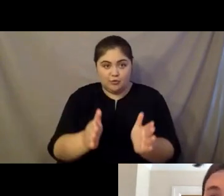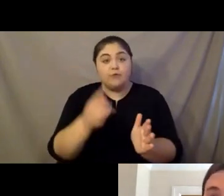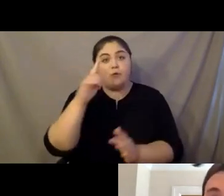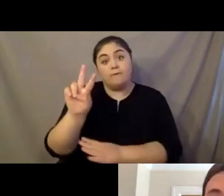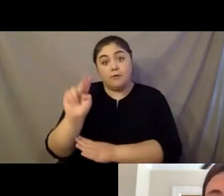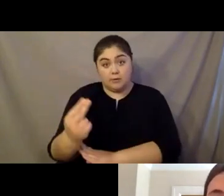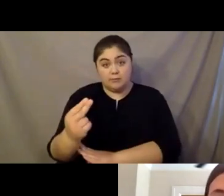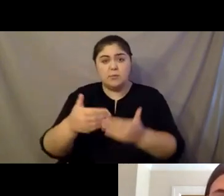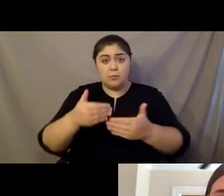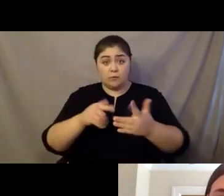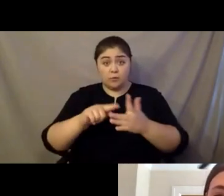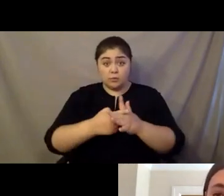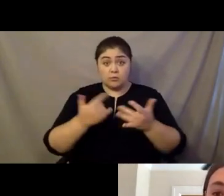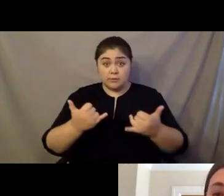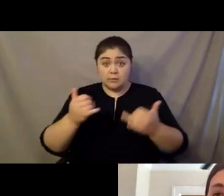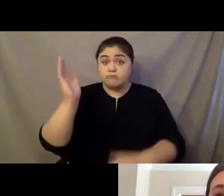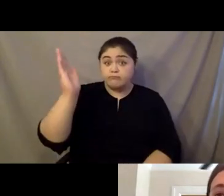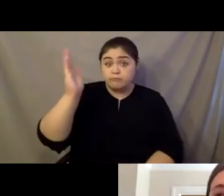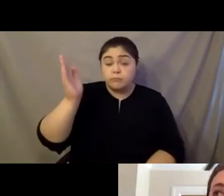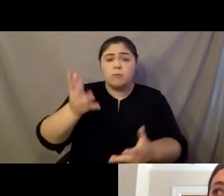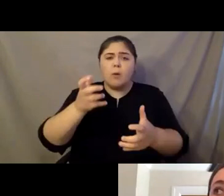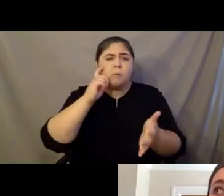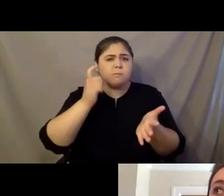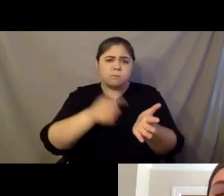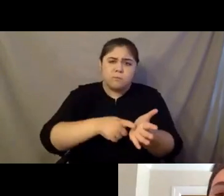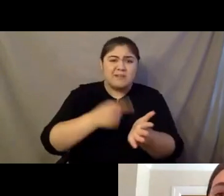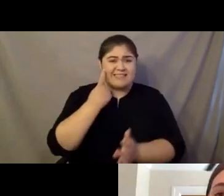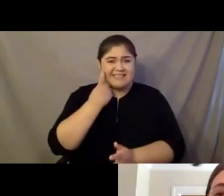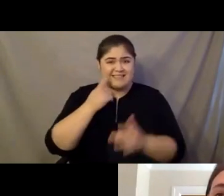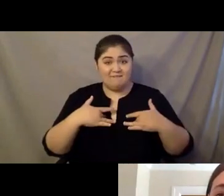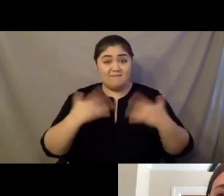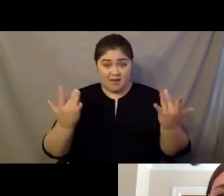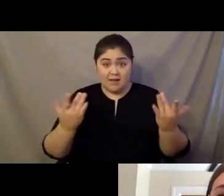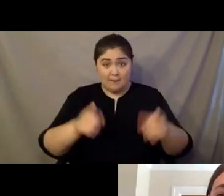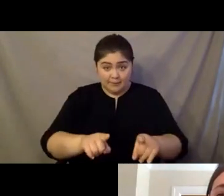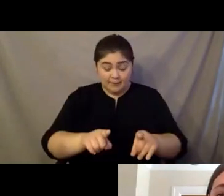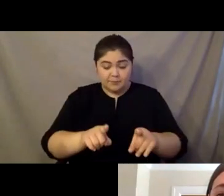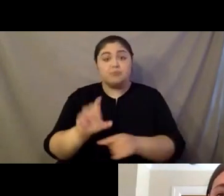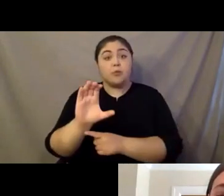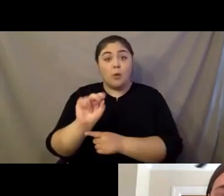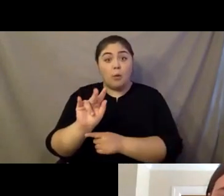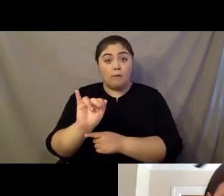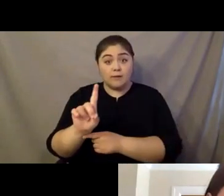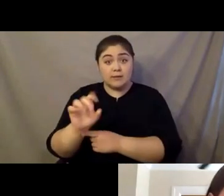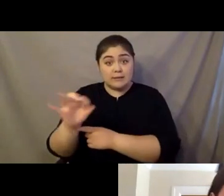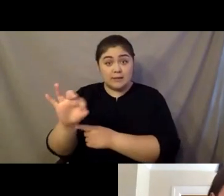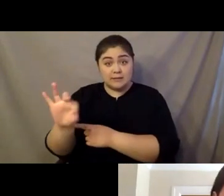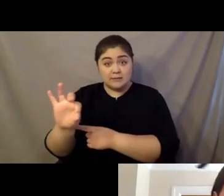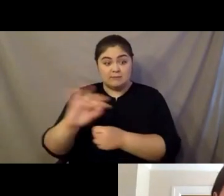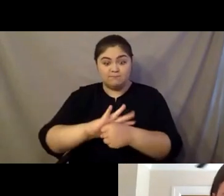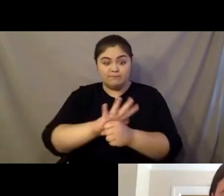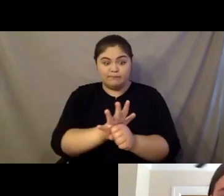begin today's presentation, I'd like to acknowledge some recent events. The COVID-19 pandemic has highlighted issues